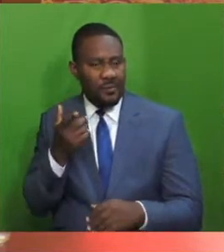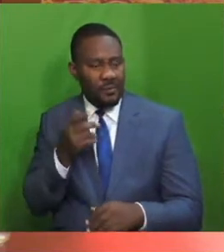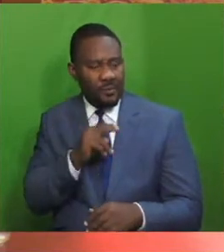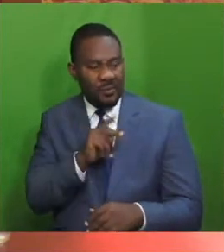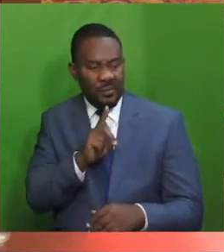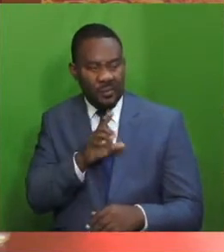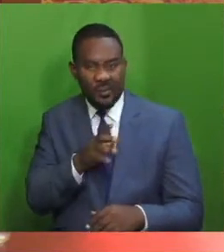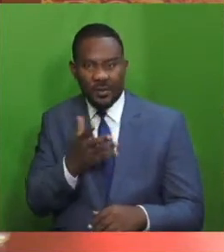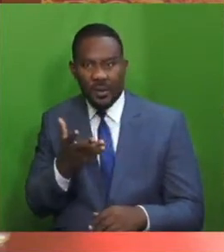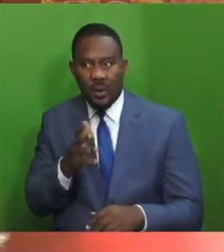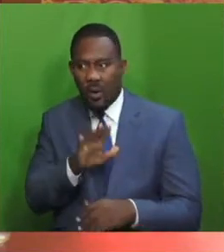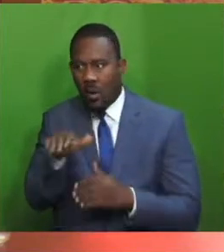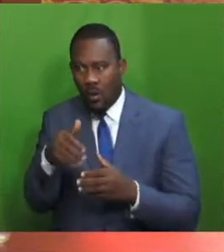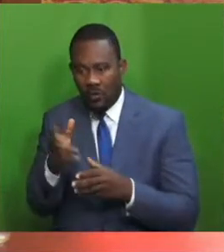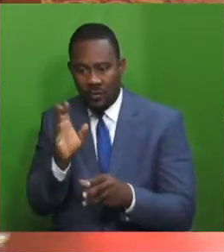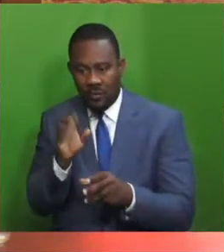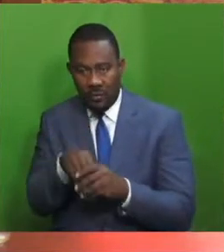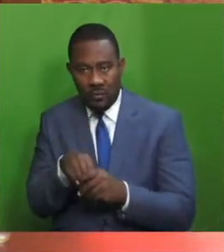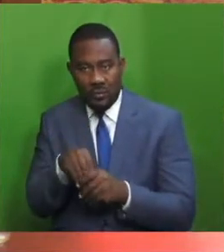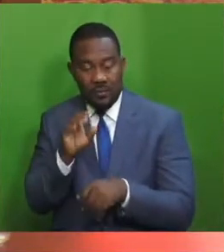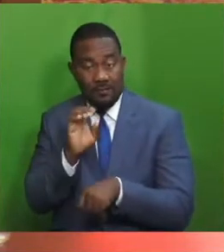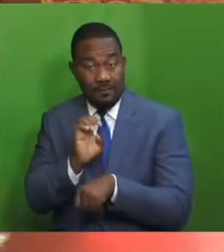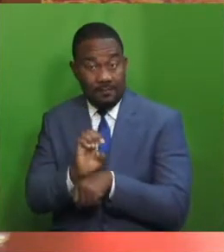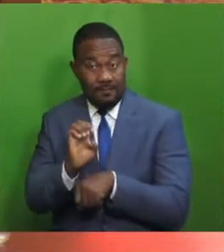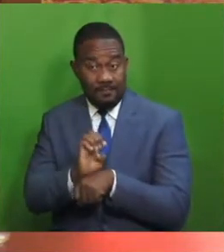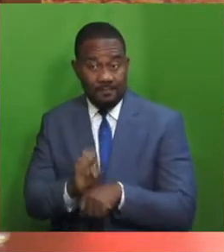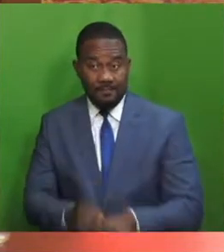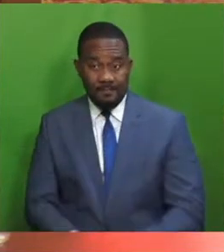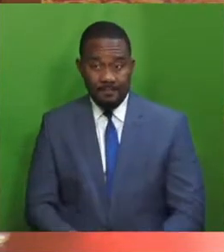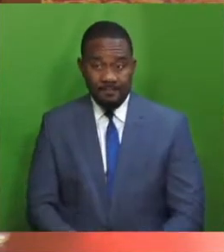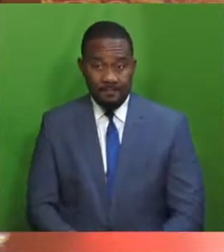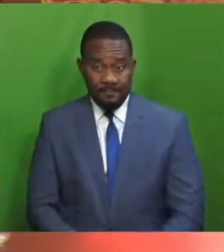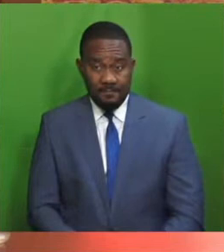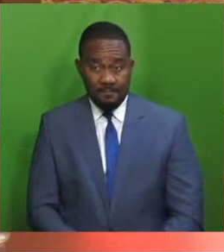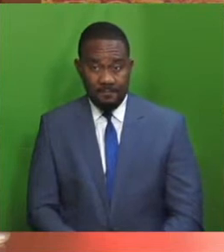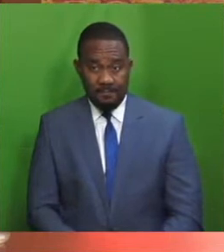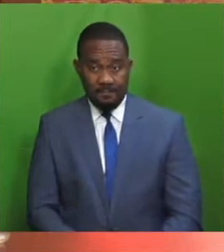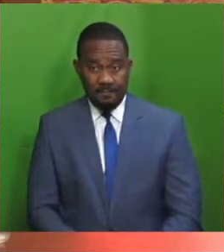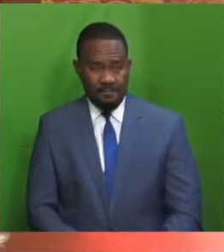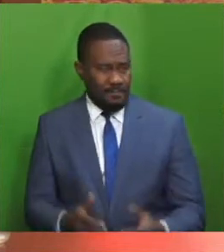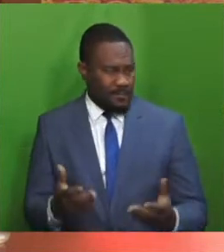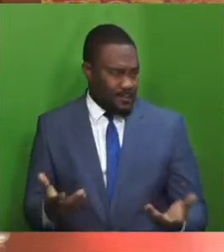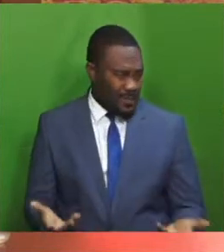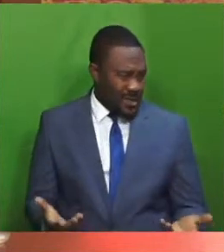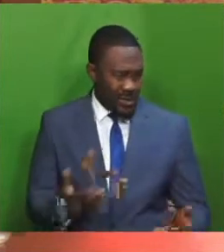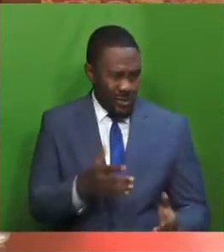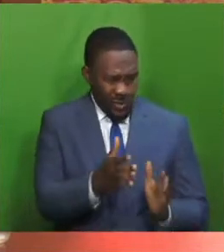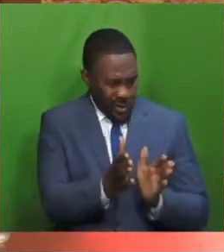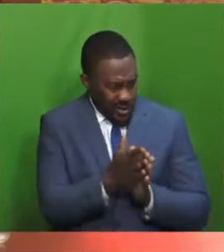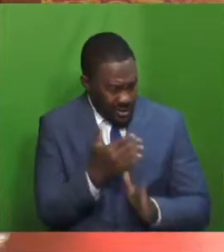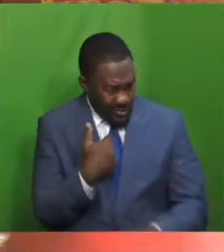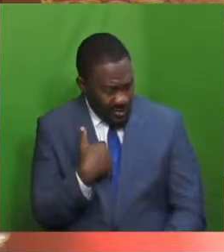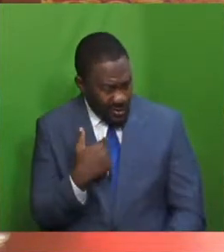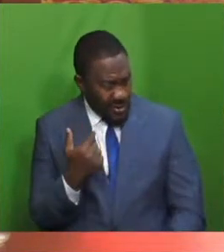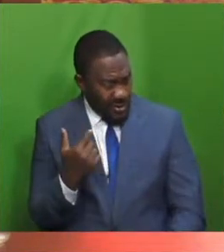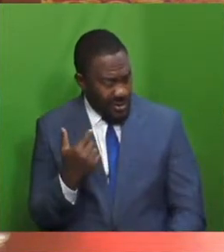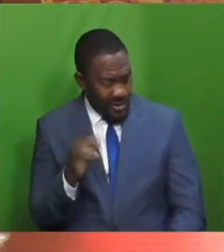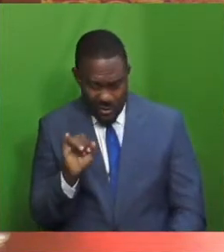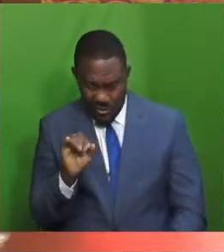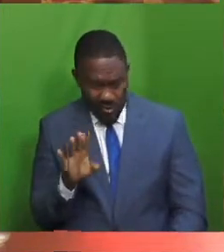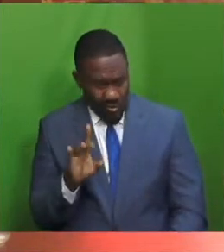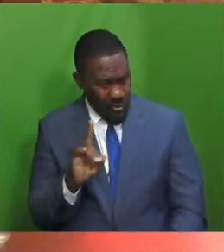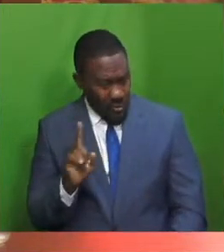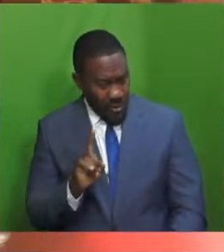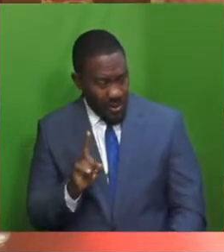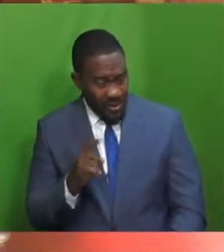NDC were employed. Mr. Speaker, so you're asking, where are the job opportunities? Open your eyes. You